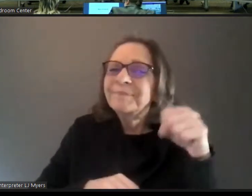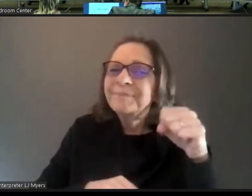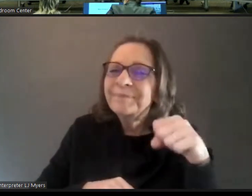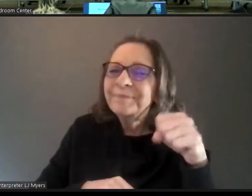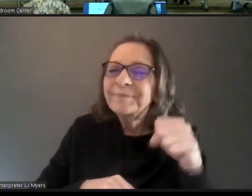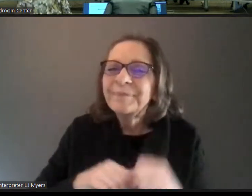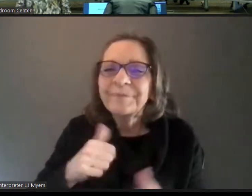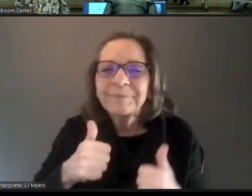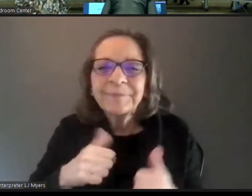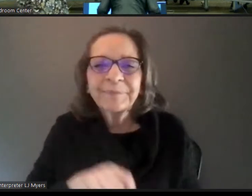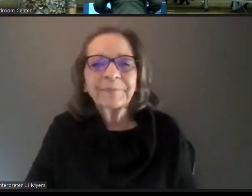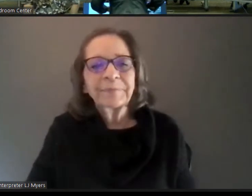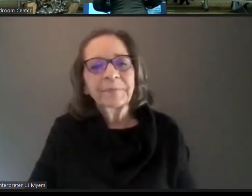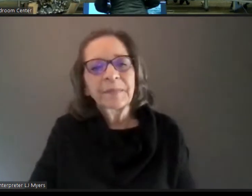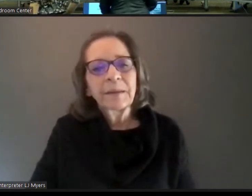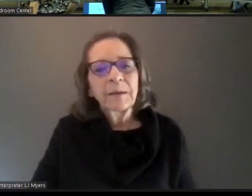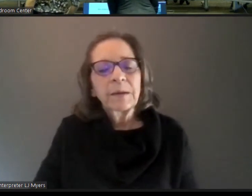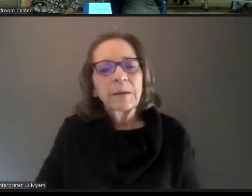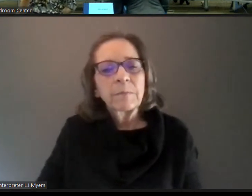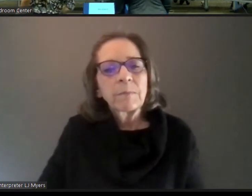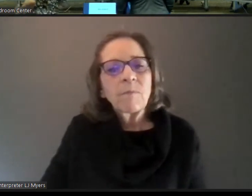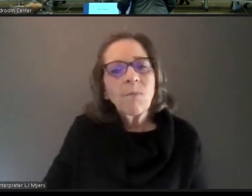Yeah.